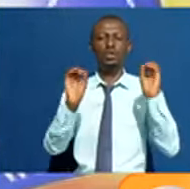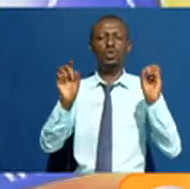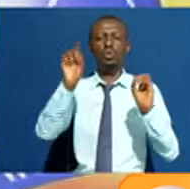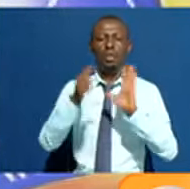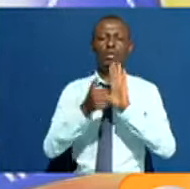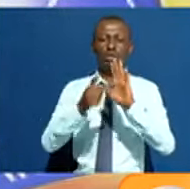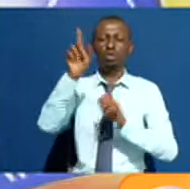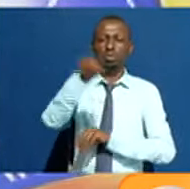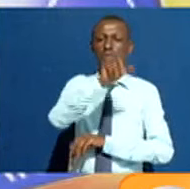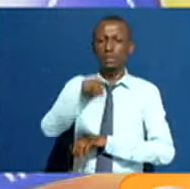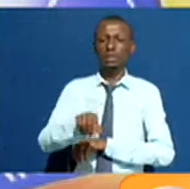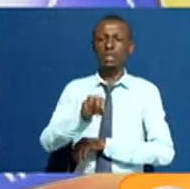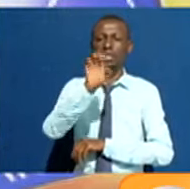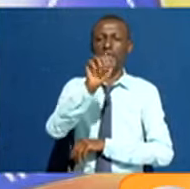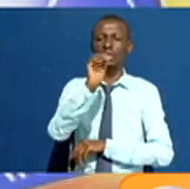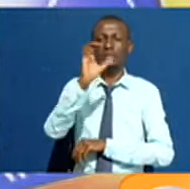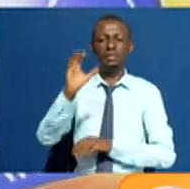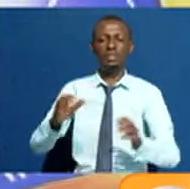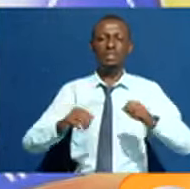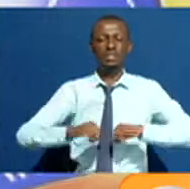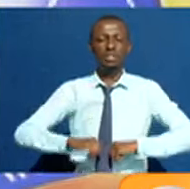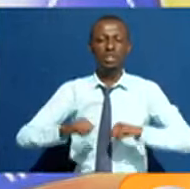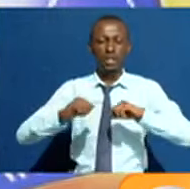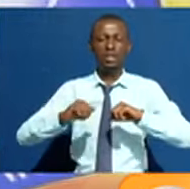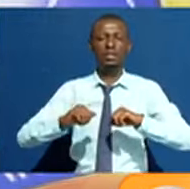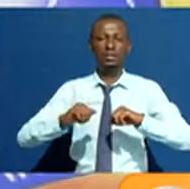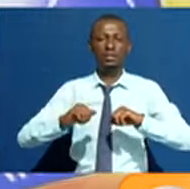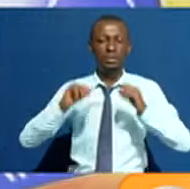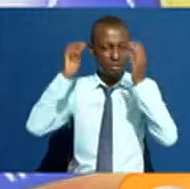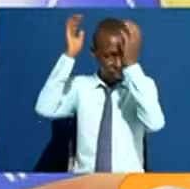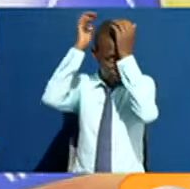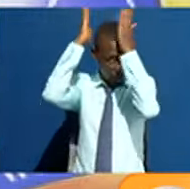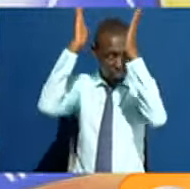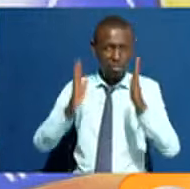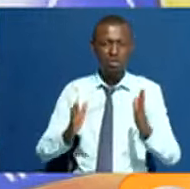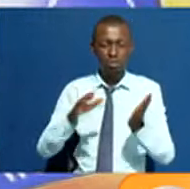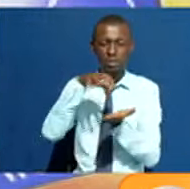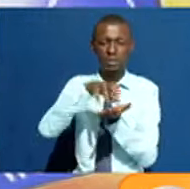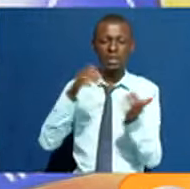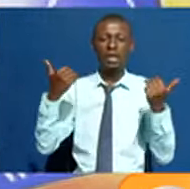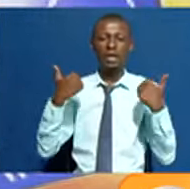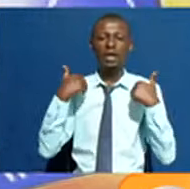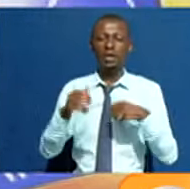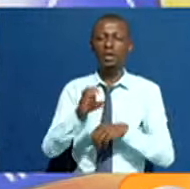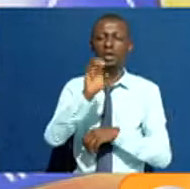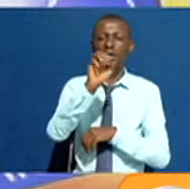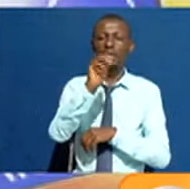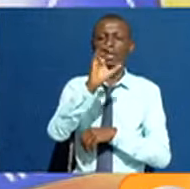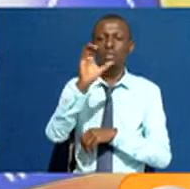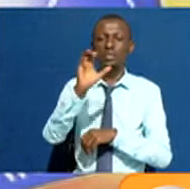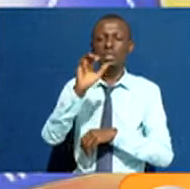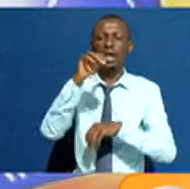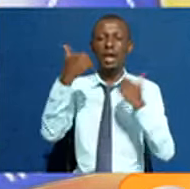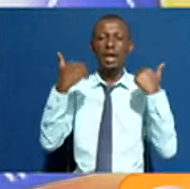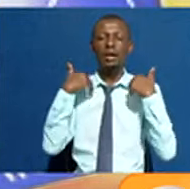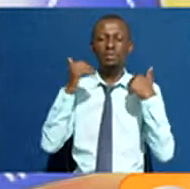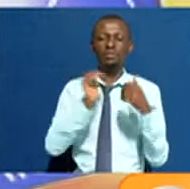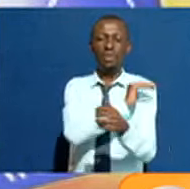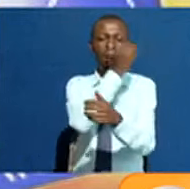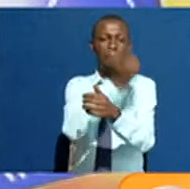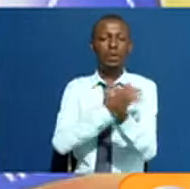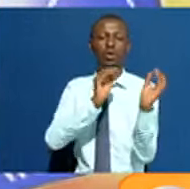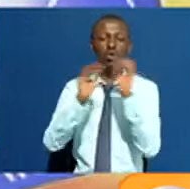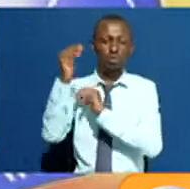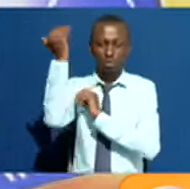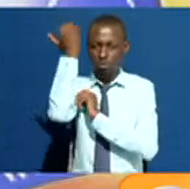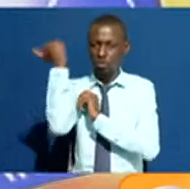EACC Chairperson Bishop David Oginde has been making a case that EACC gets prosecutorial powers to pursue its